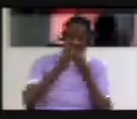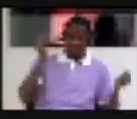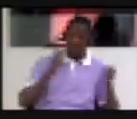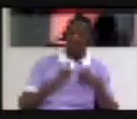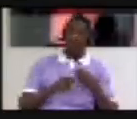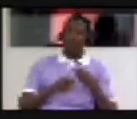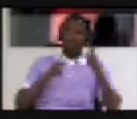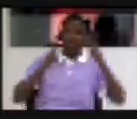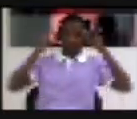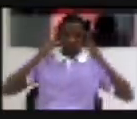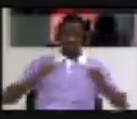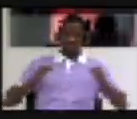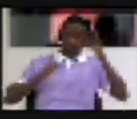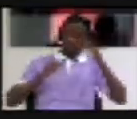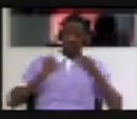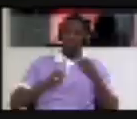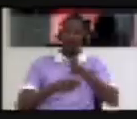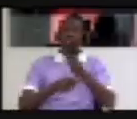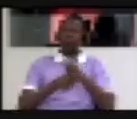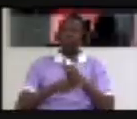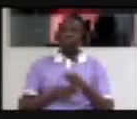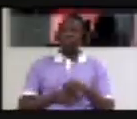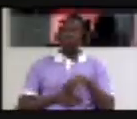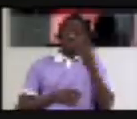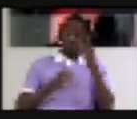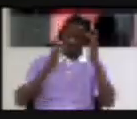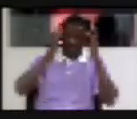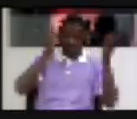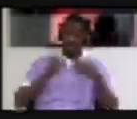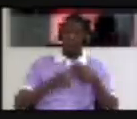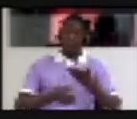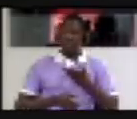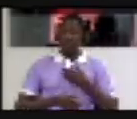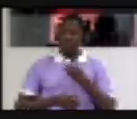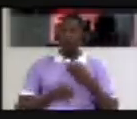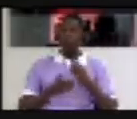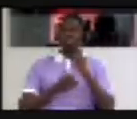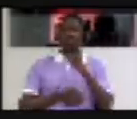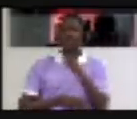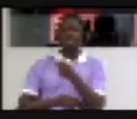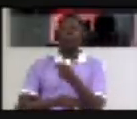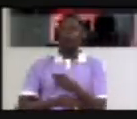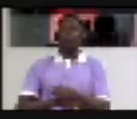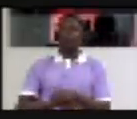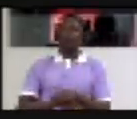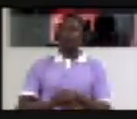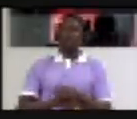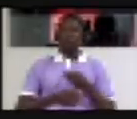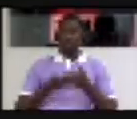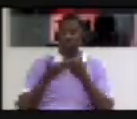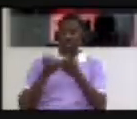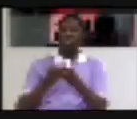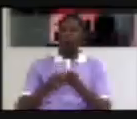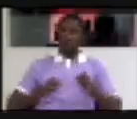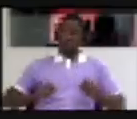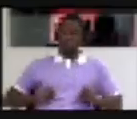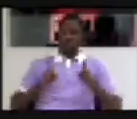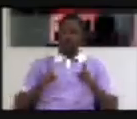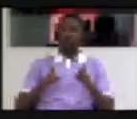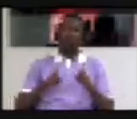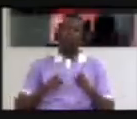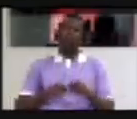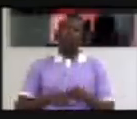of the Gambia and some of the experiences that you had whilst you were doing that. We will also give you an opportunity